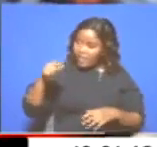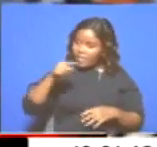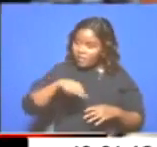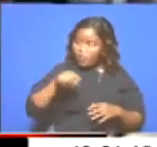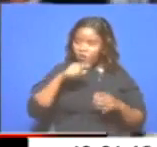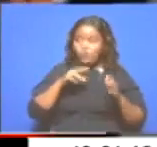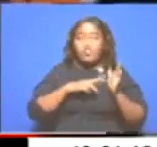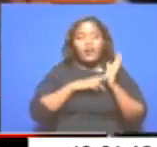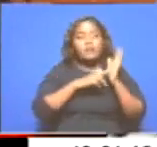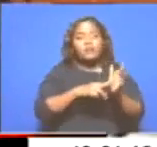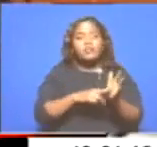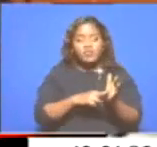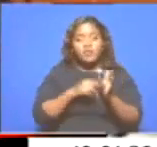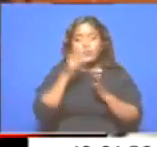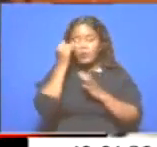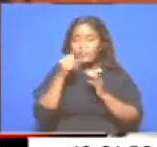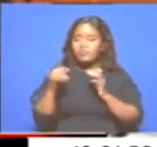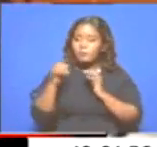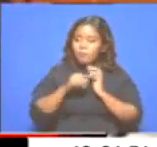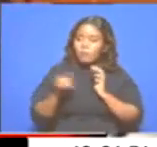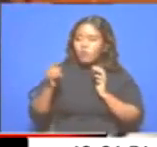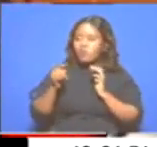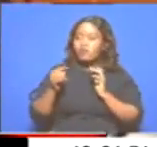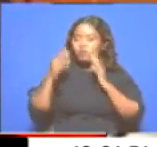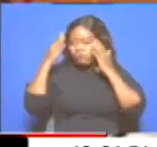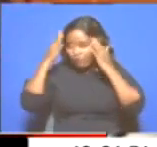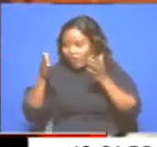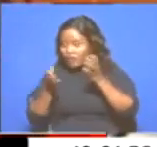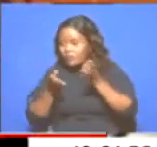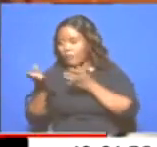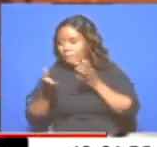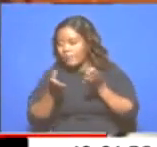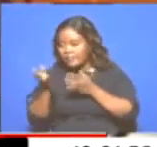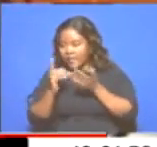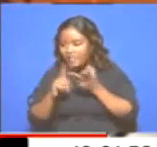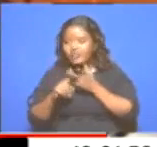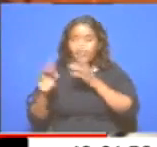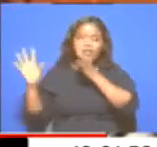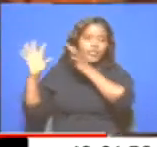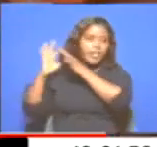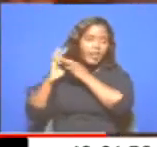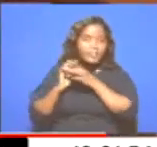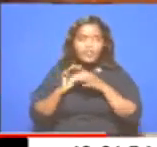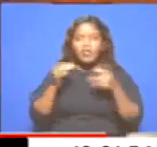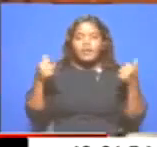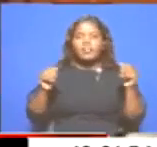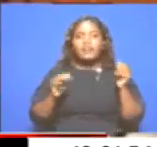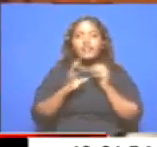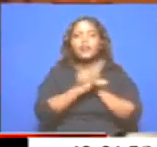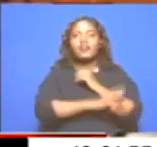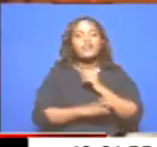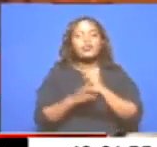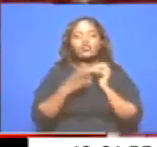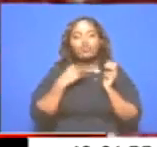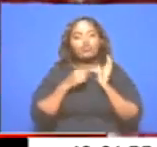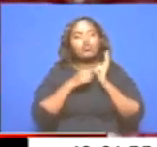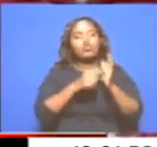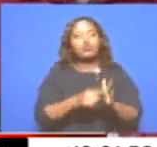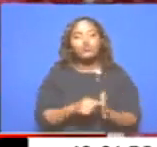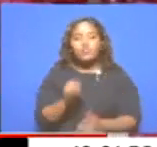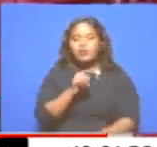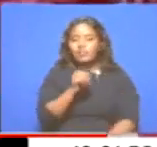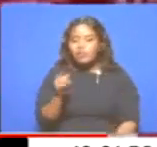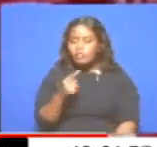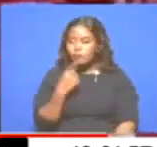here we are talking business, we are talking culture, we are talking about perspectives. Every country is trying to showcase who they are and what they are looking